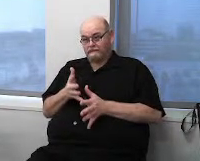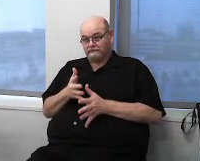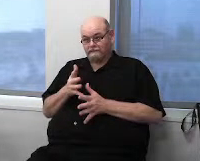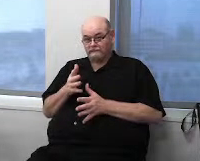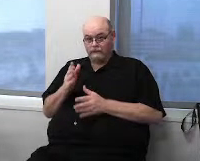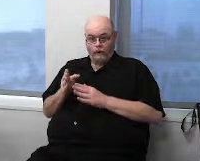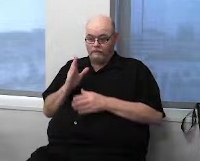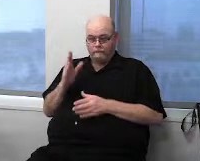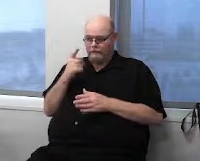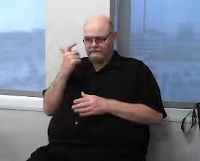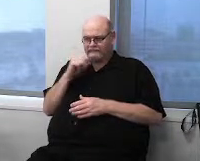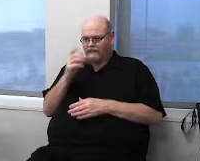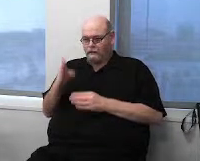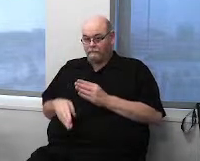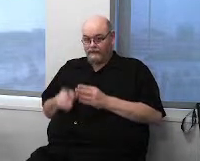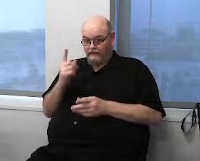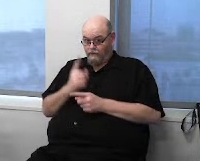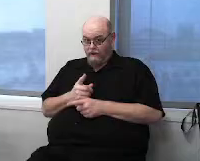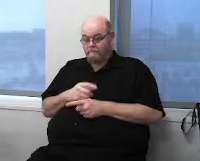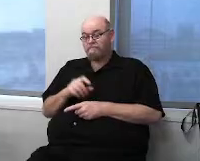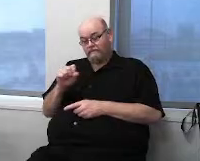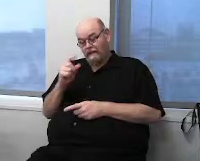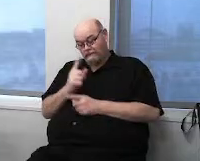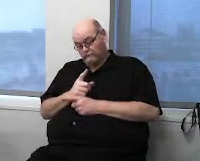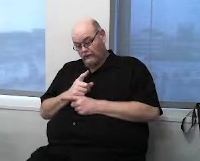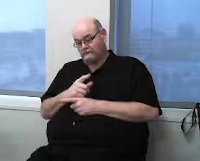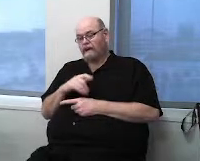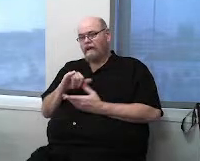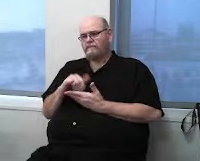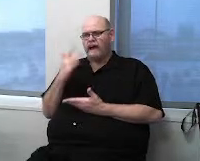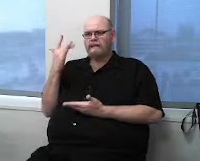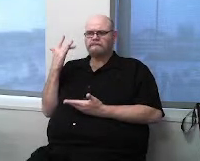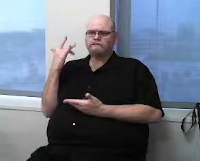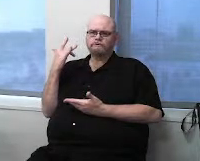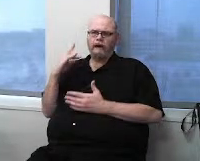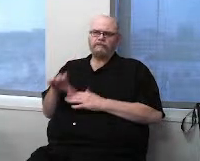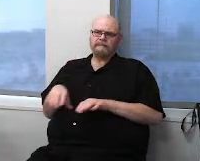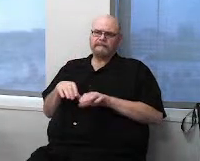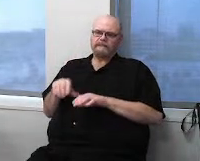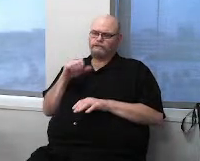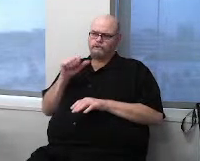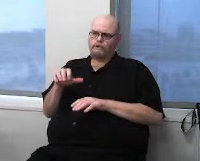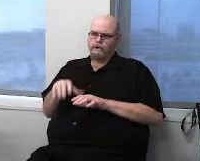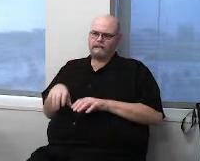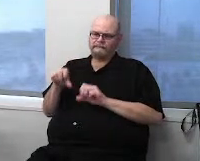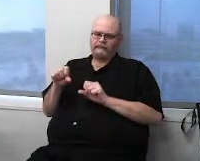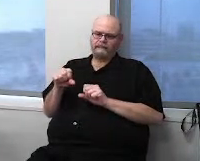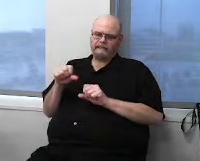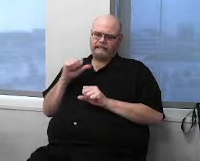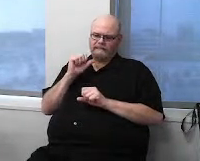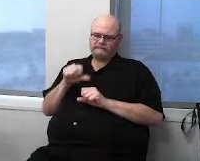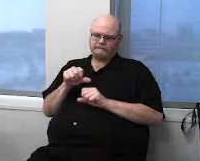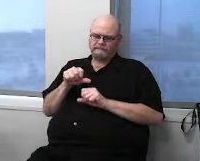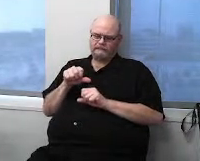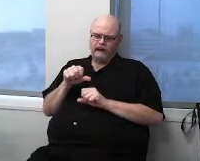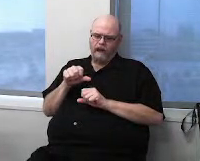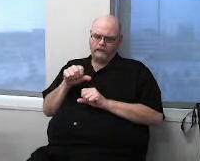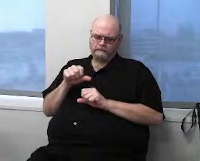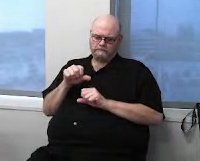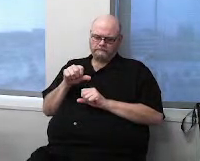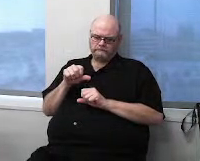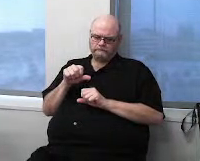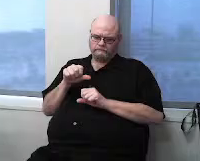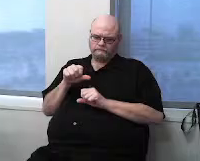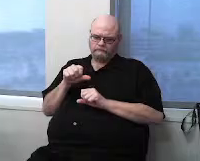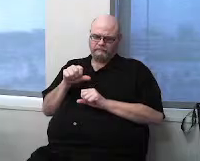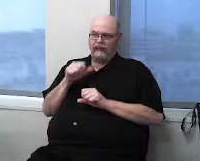because of the incompleteness of this facility. Is that correct? That is correct. Which is why this action that you're not taking is not in